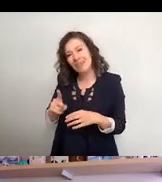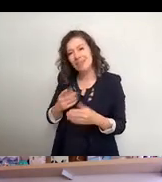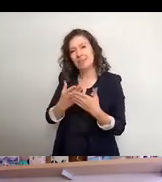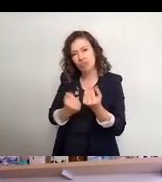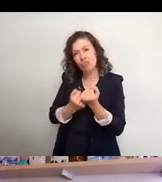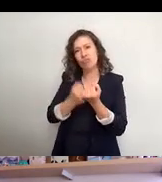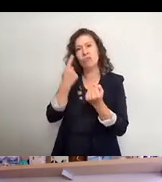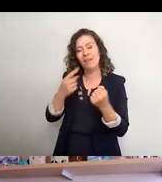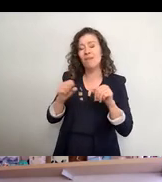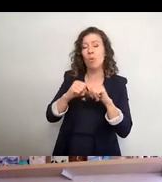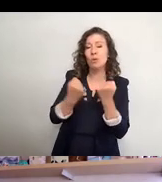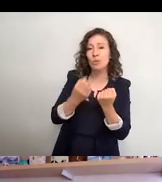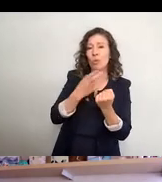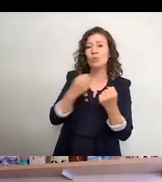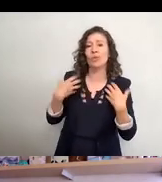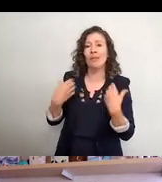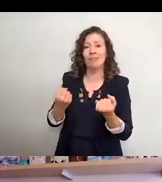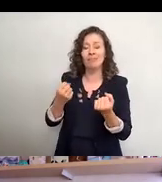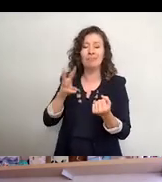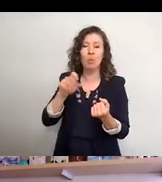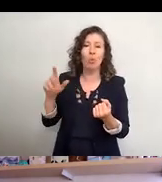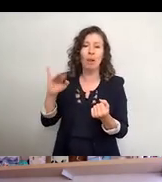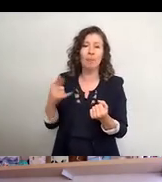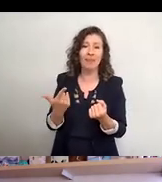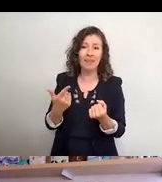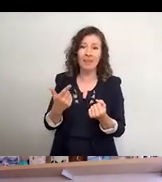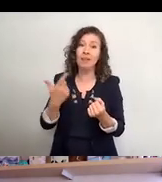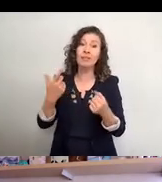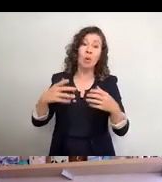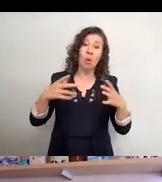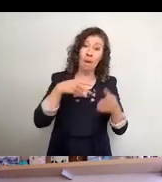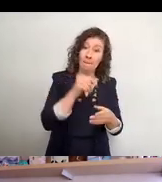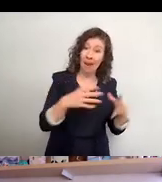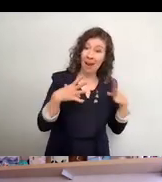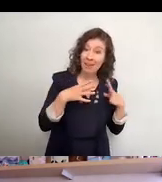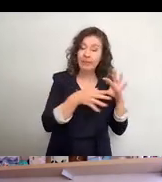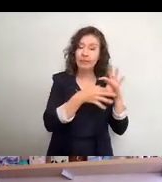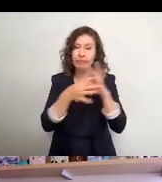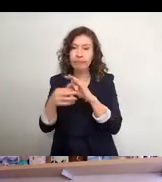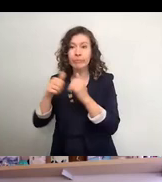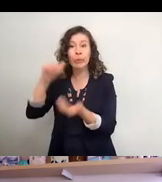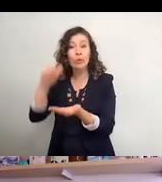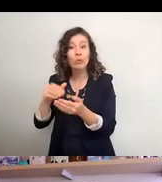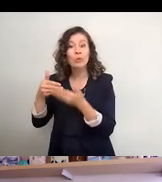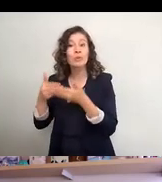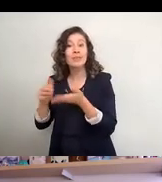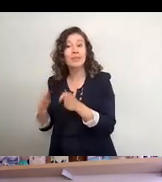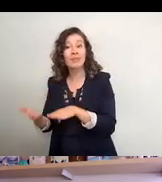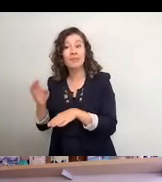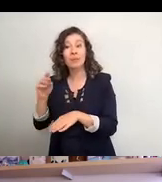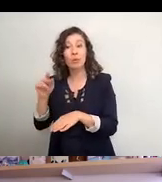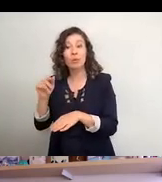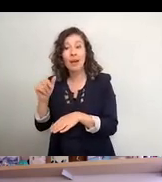well-being. So being able to take paid leave has been associated with reductions in infant mortality,